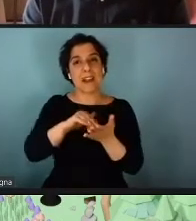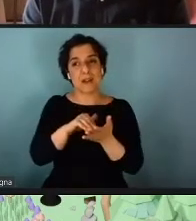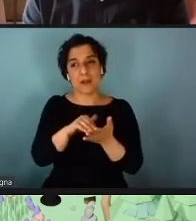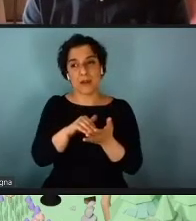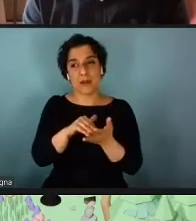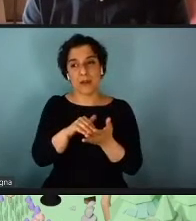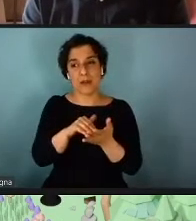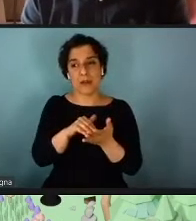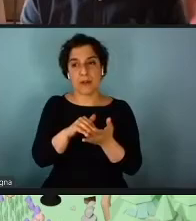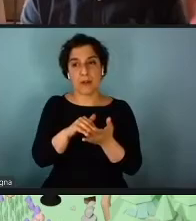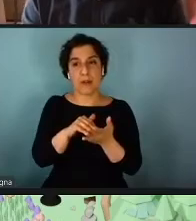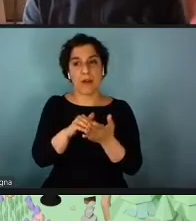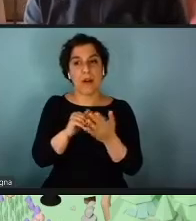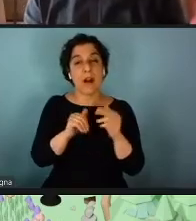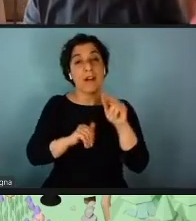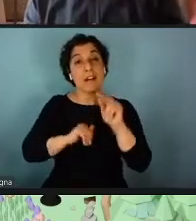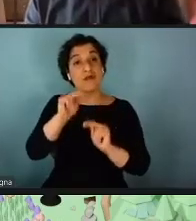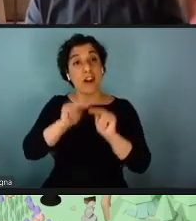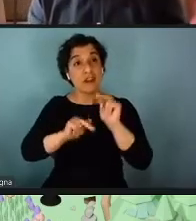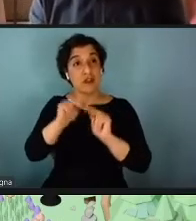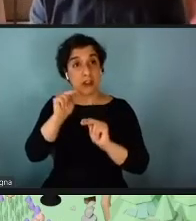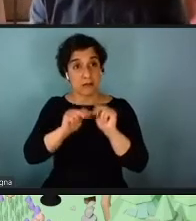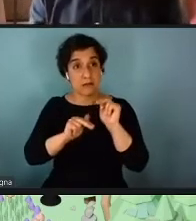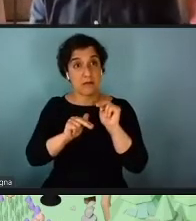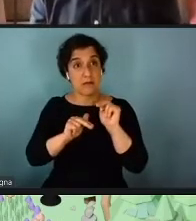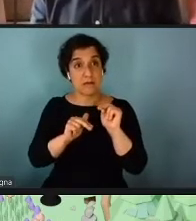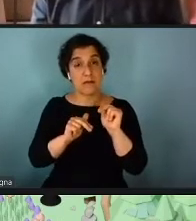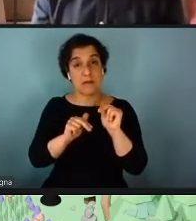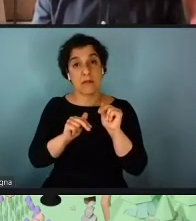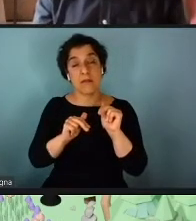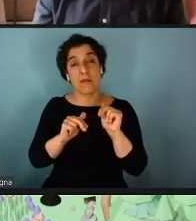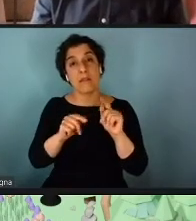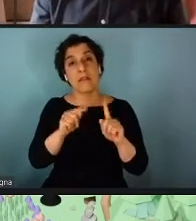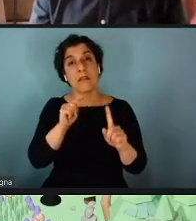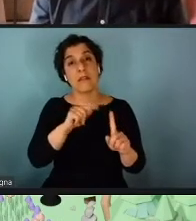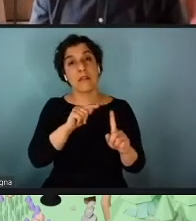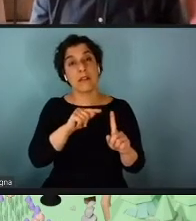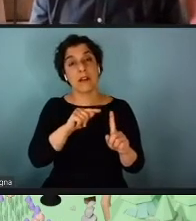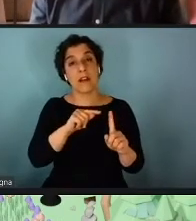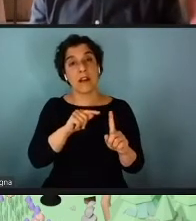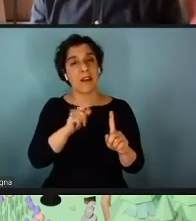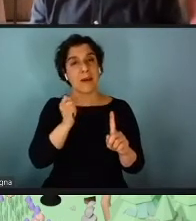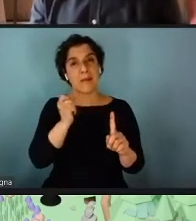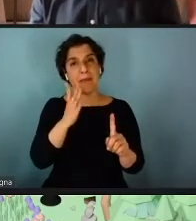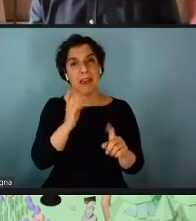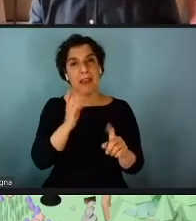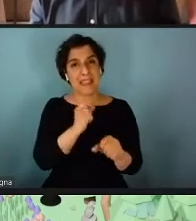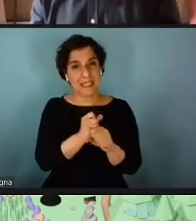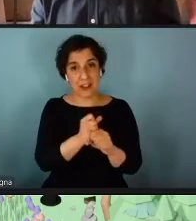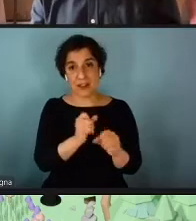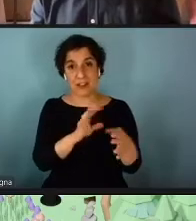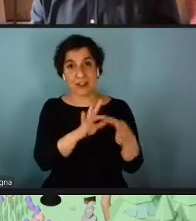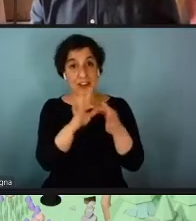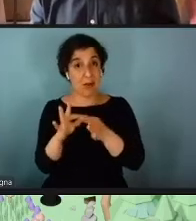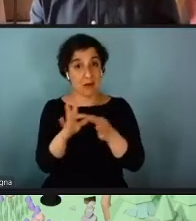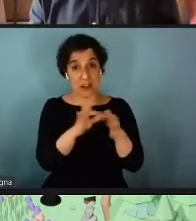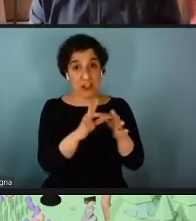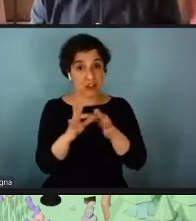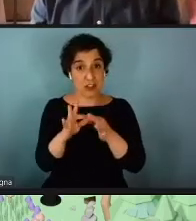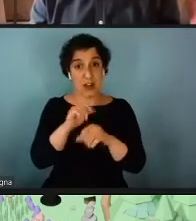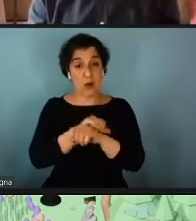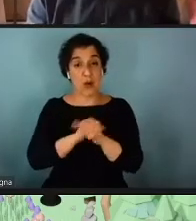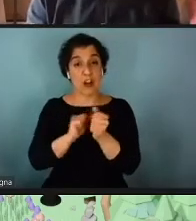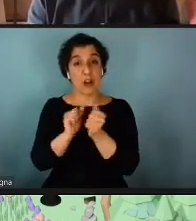under construction, under the hood, there's been years and years of collaboration, for example, with the fishing community, right? What is